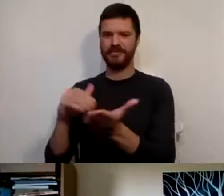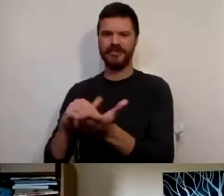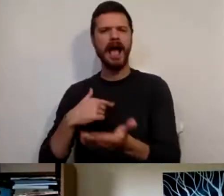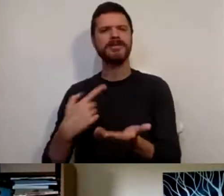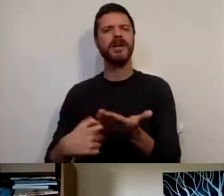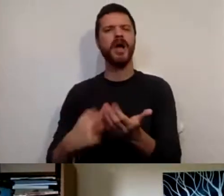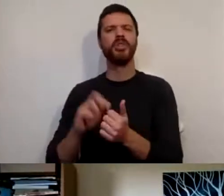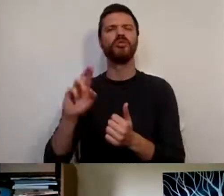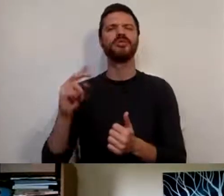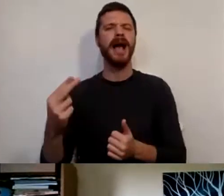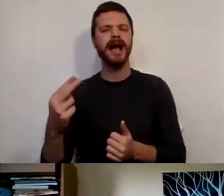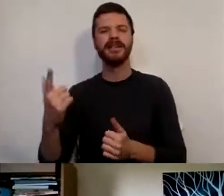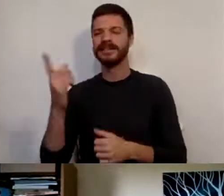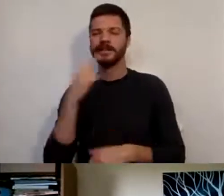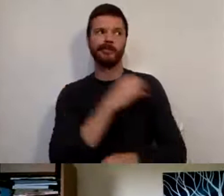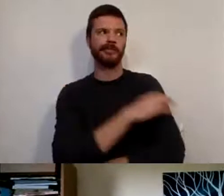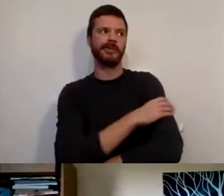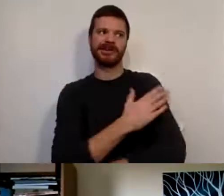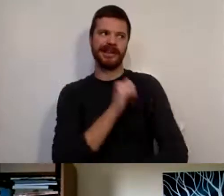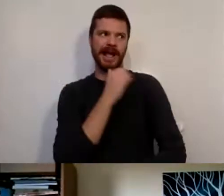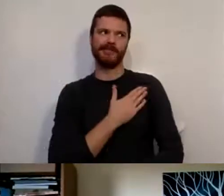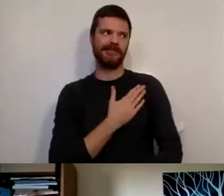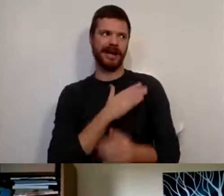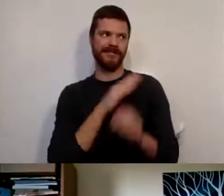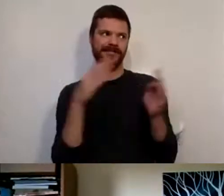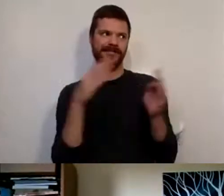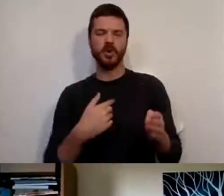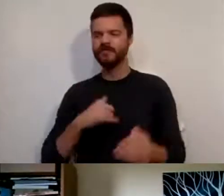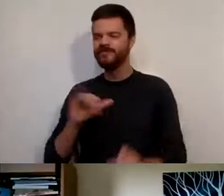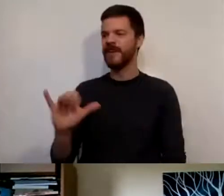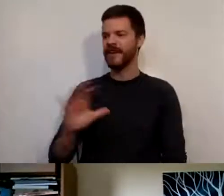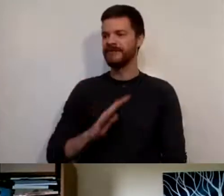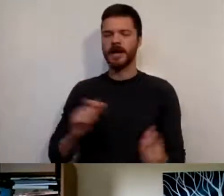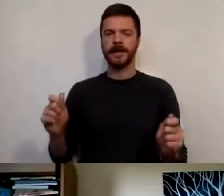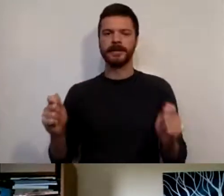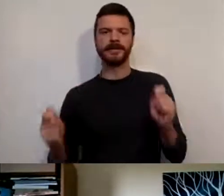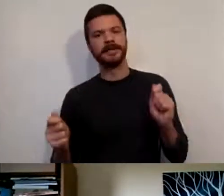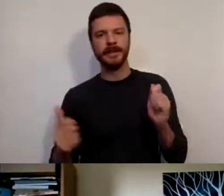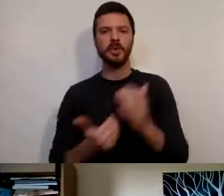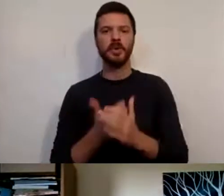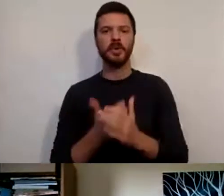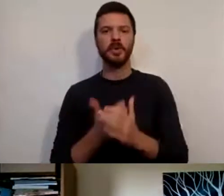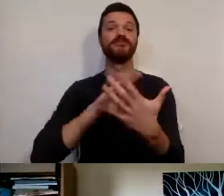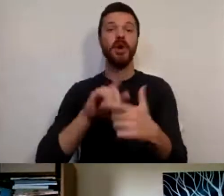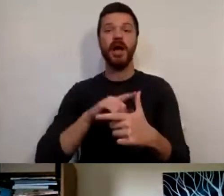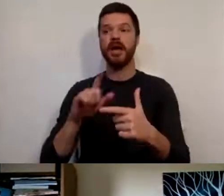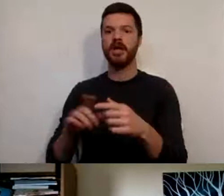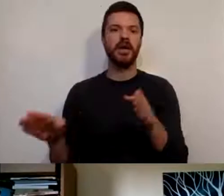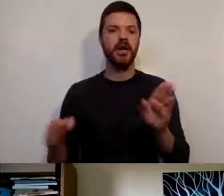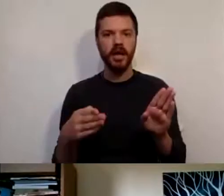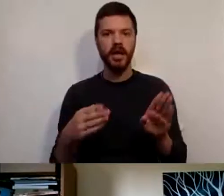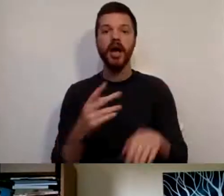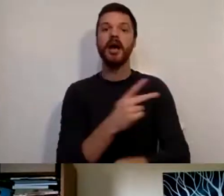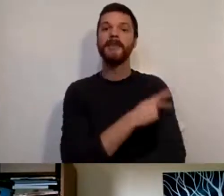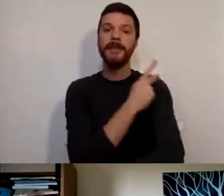and they were saying, blood pressure isn't really in my wheelhouse, and so we needed to adapt and find a different approach. But interestingly, the patients, and then when we talk with primary care providers, they